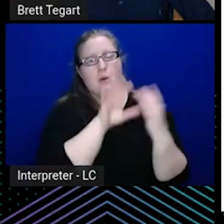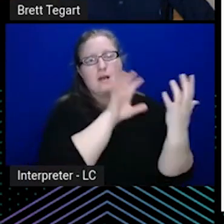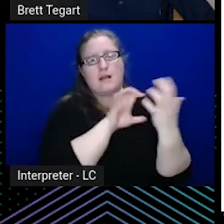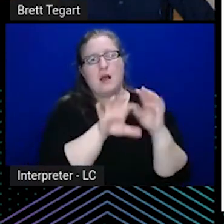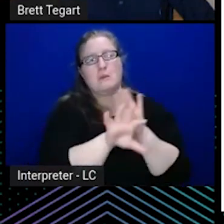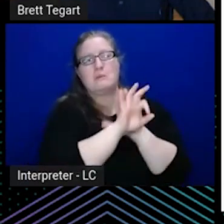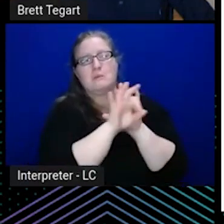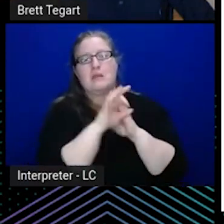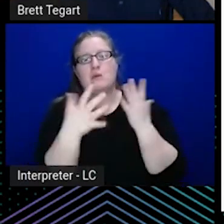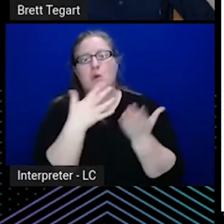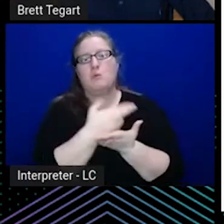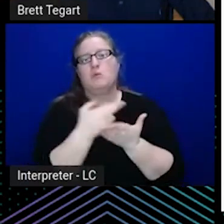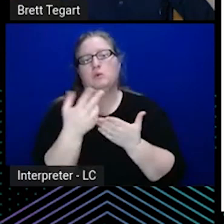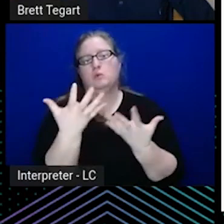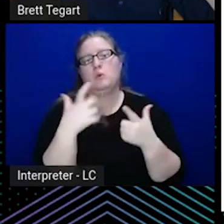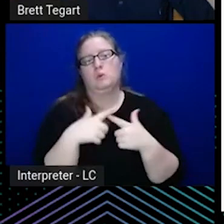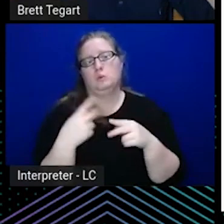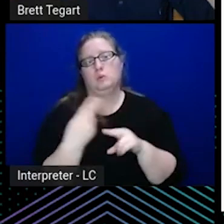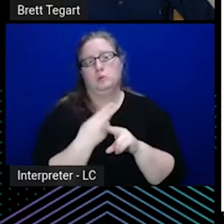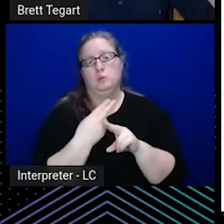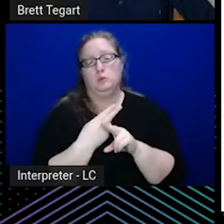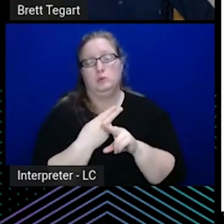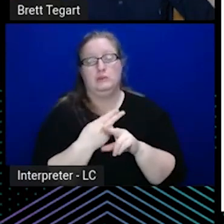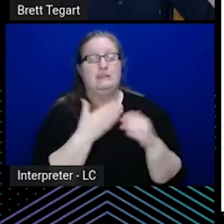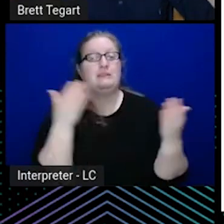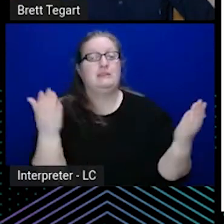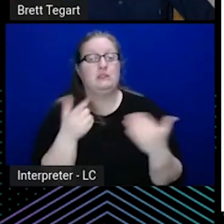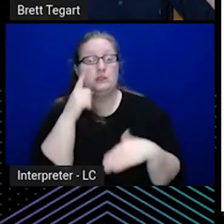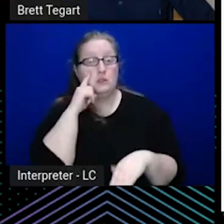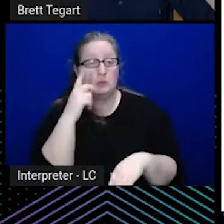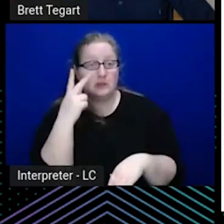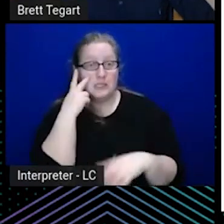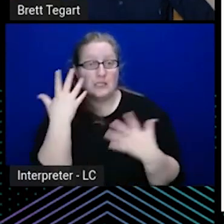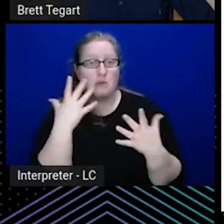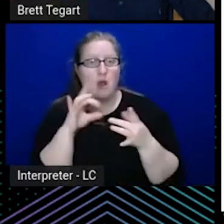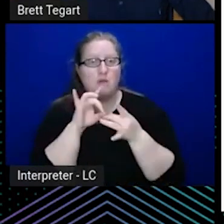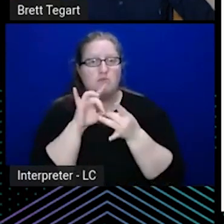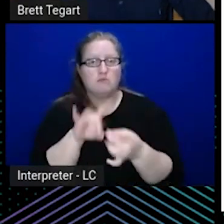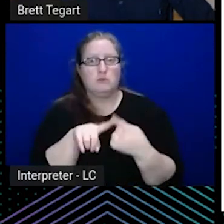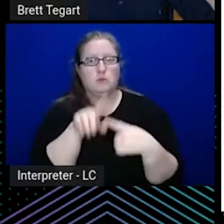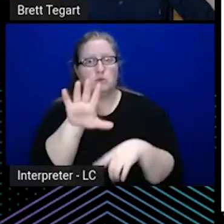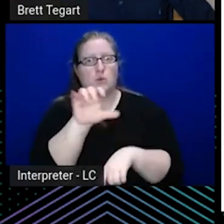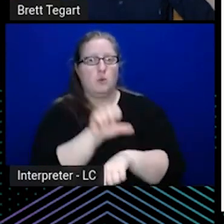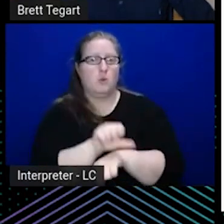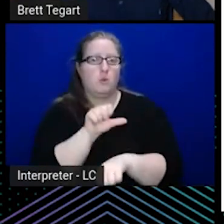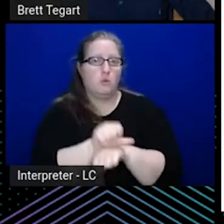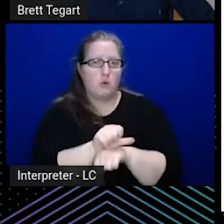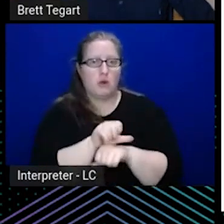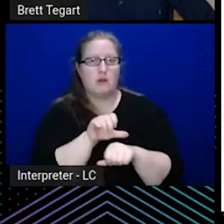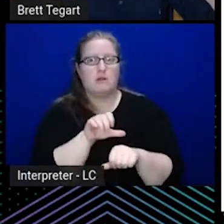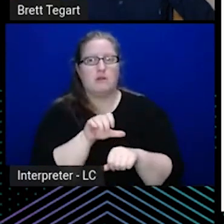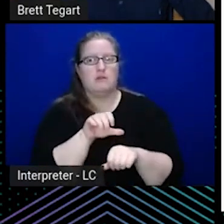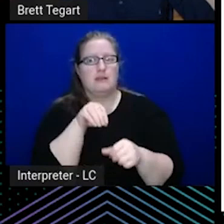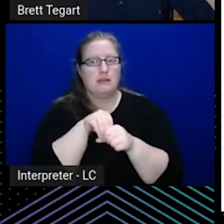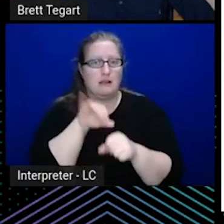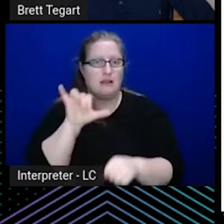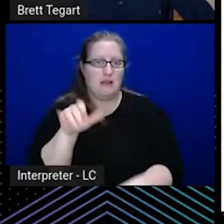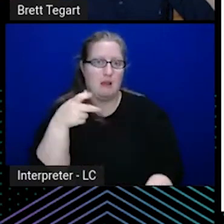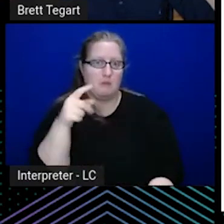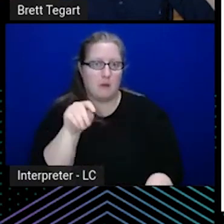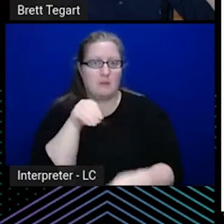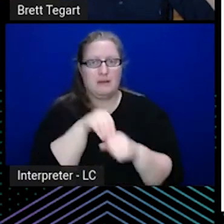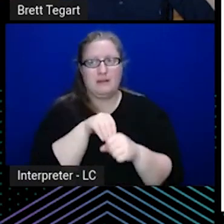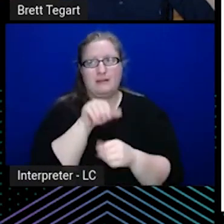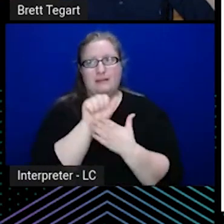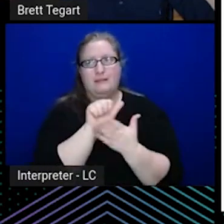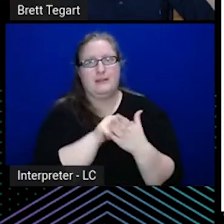that you want. And here you'll find the things that relate to the workload that resides in this apartment, in this account, in this